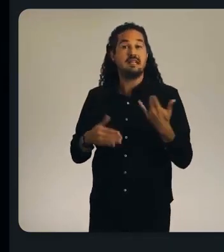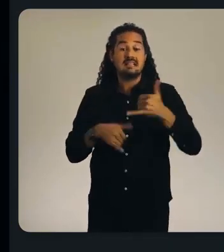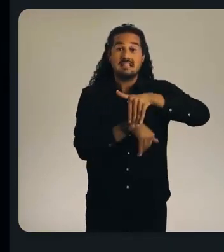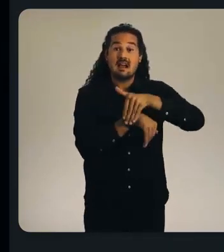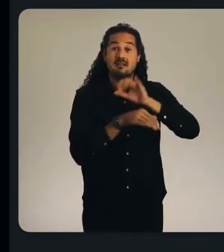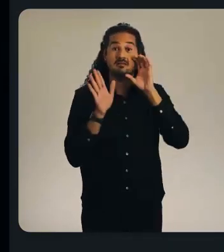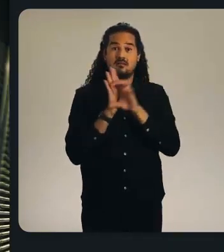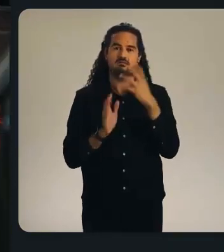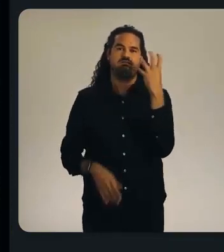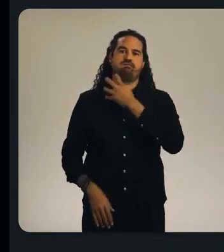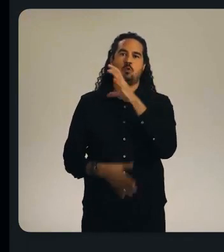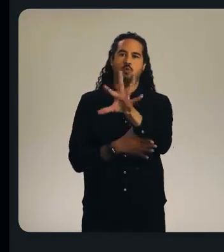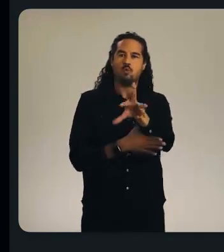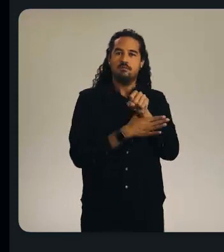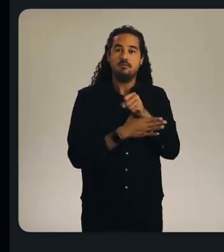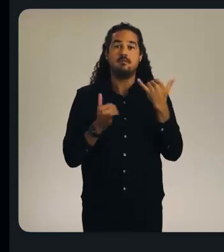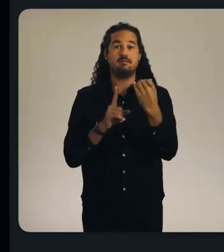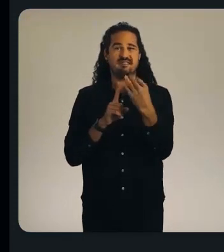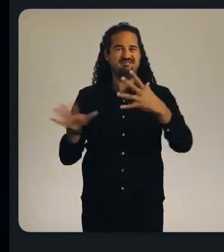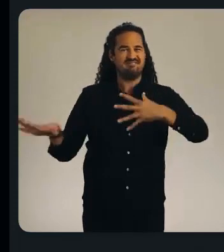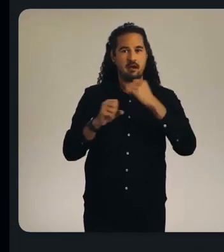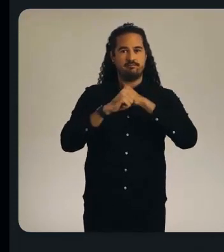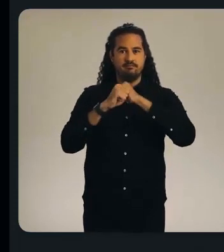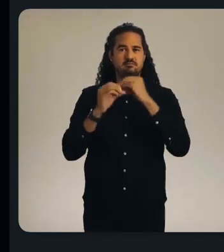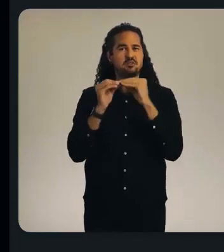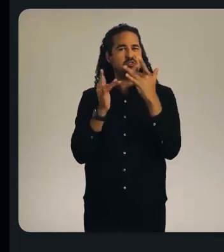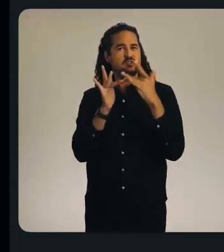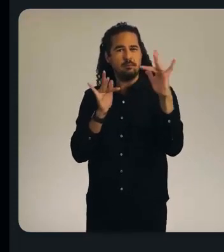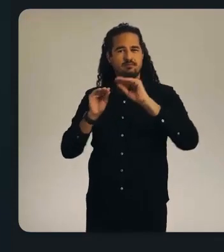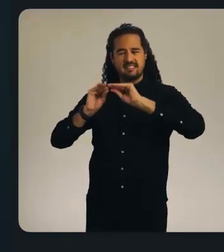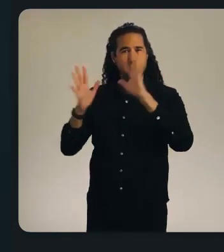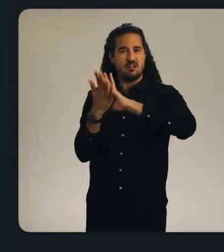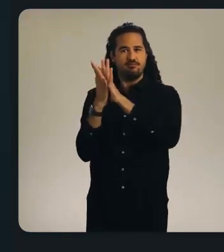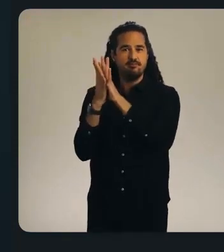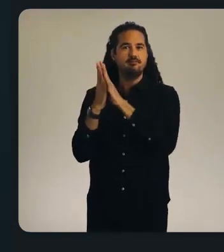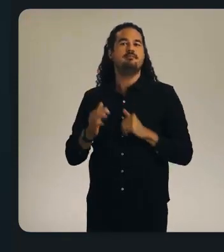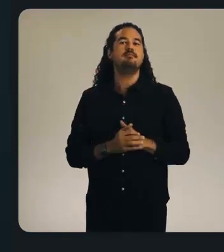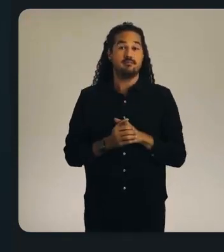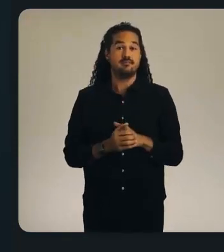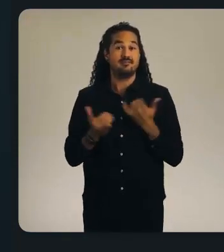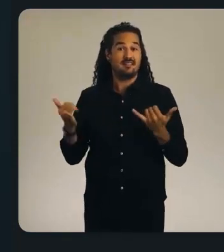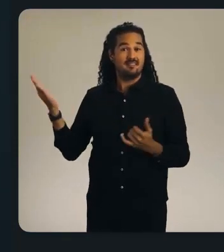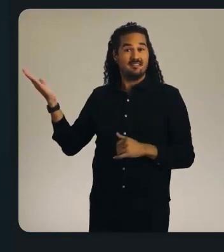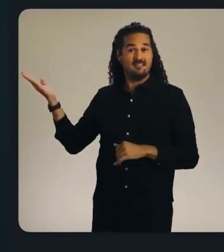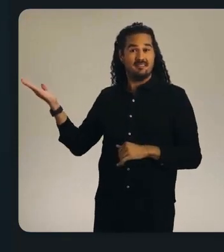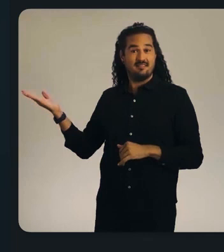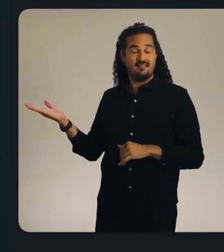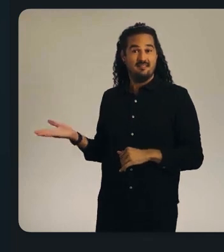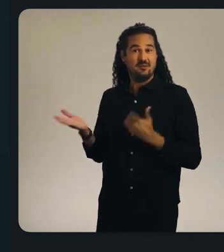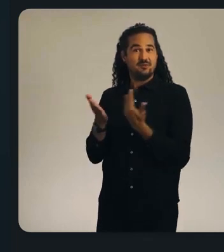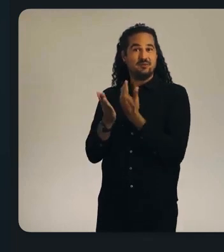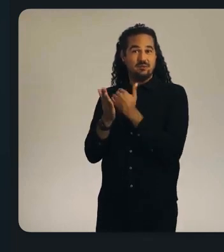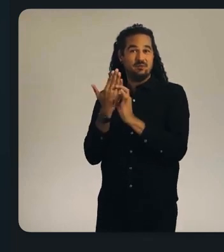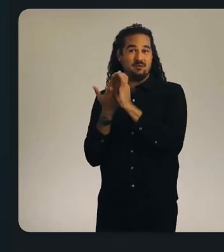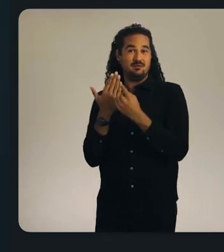even more impressive. Capture times are shorter too, for sharper images of your subjects and fine details. We've also custom designed a new ultra-wide camera that will reveal